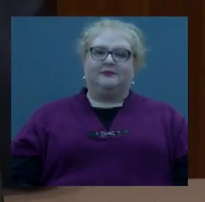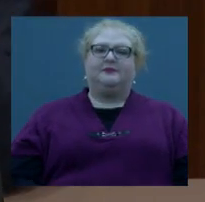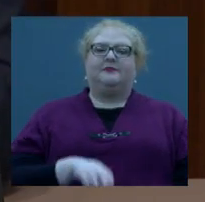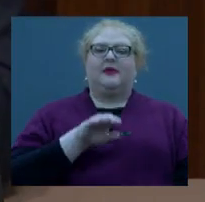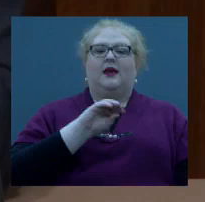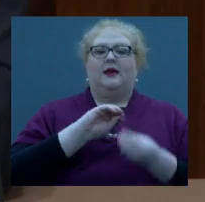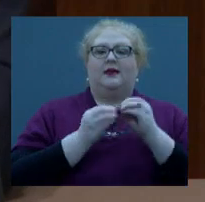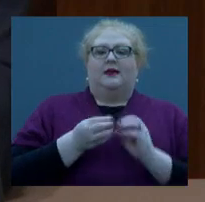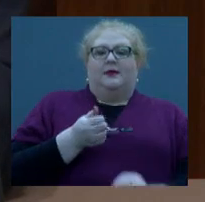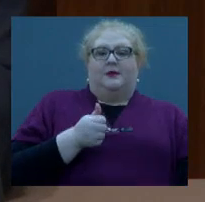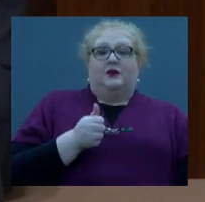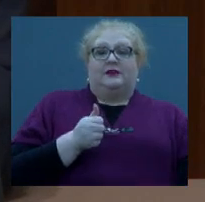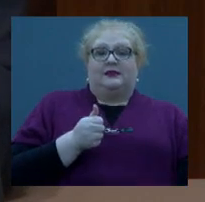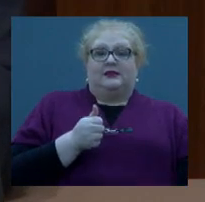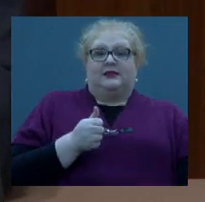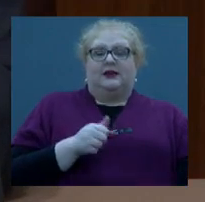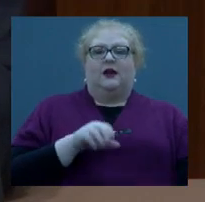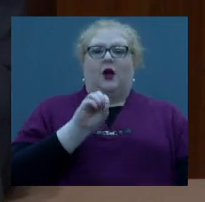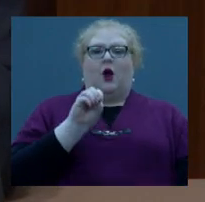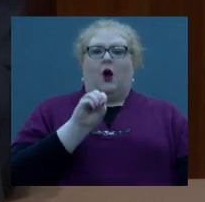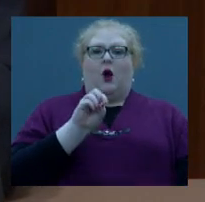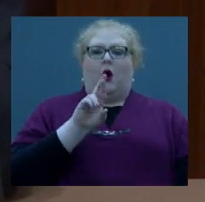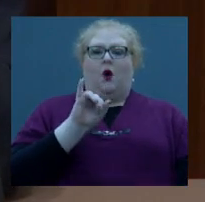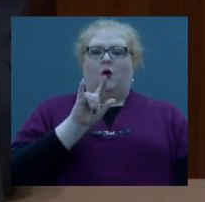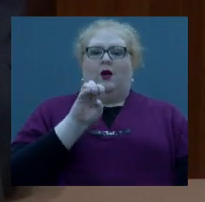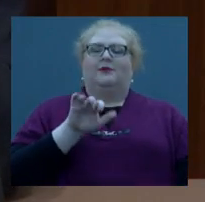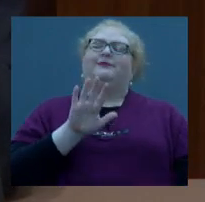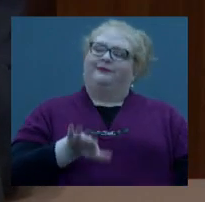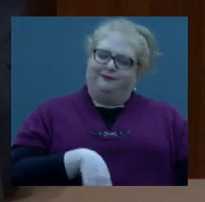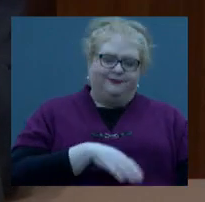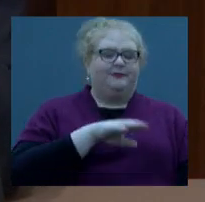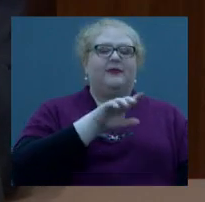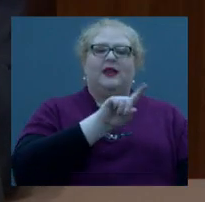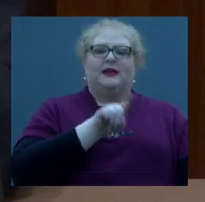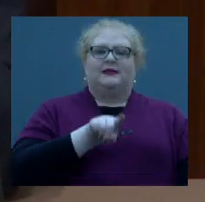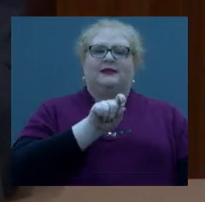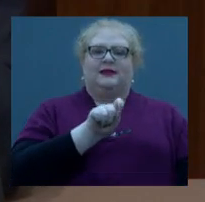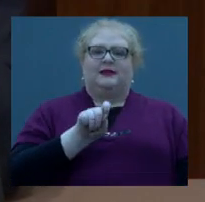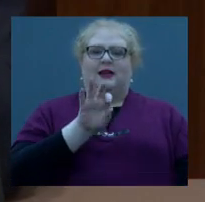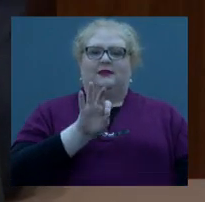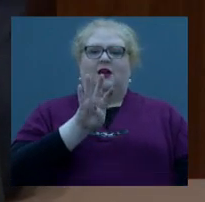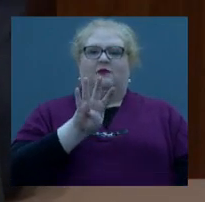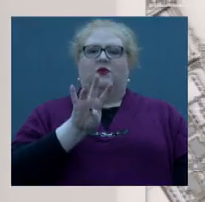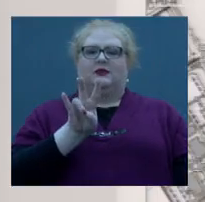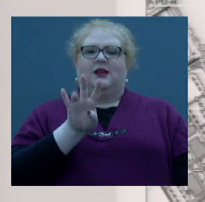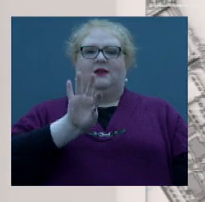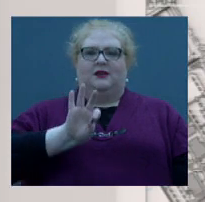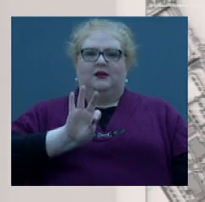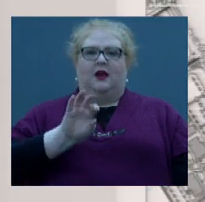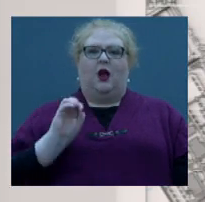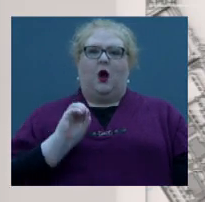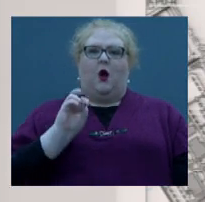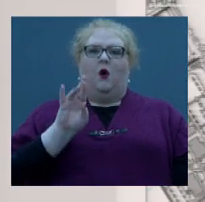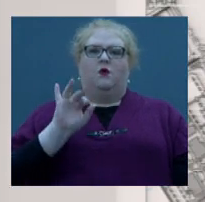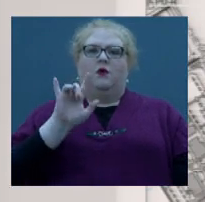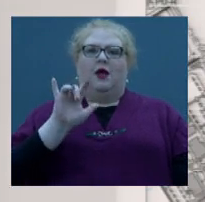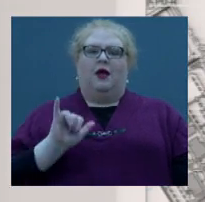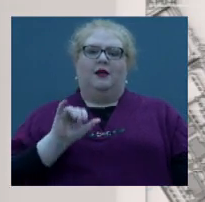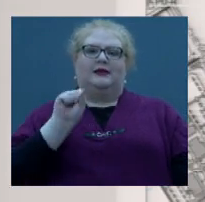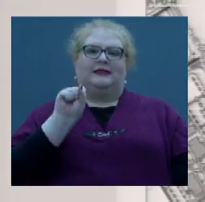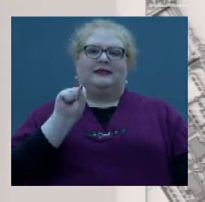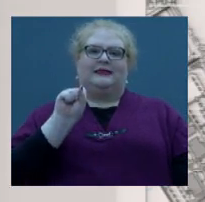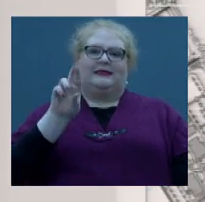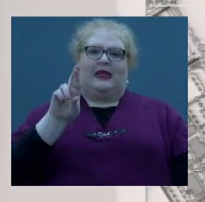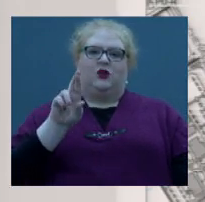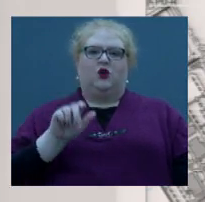Item 10, the O'Reilly file Z-9479, the O'Reilly Senior Living Facility